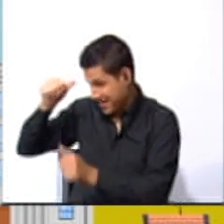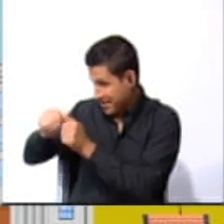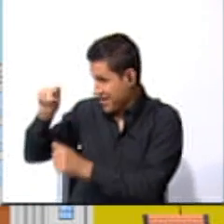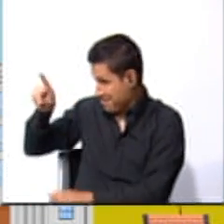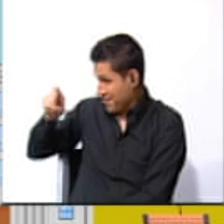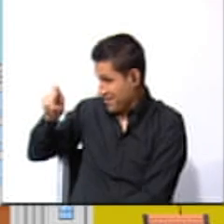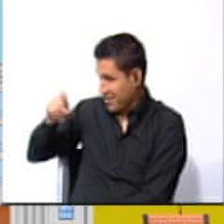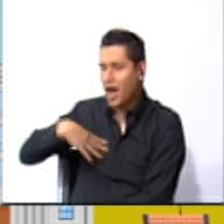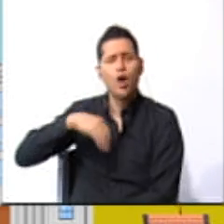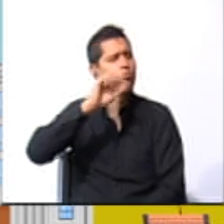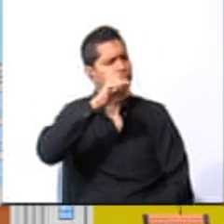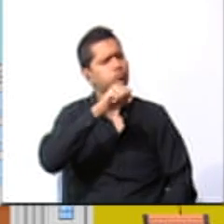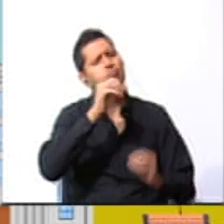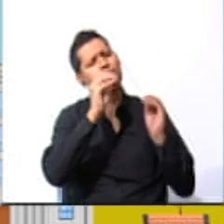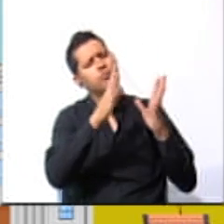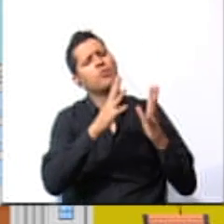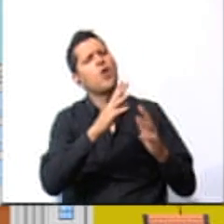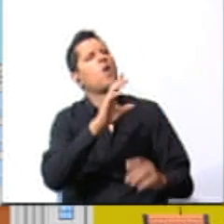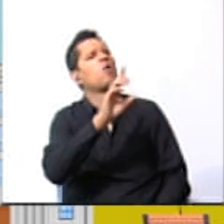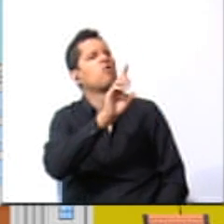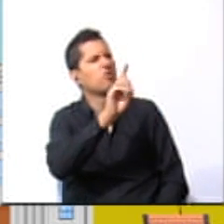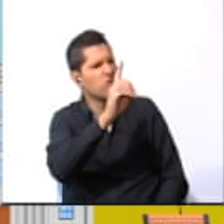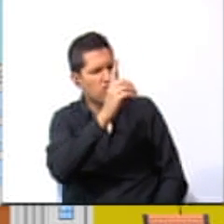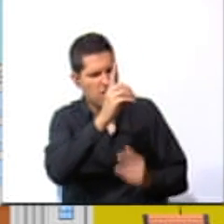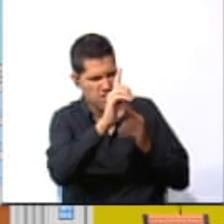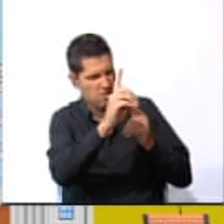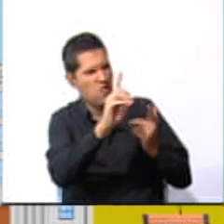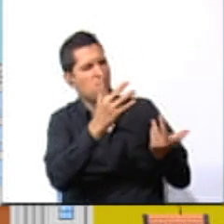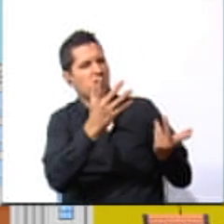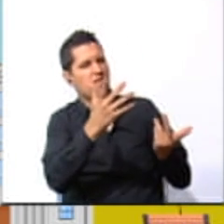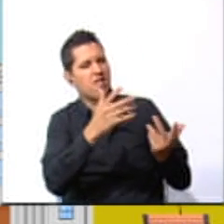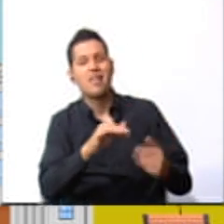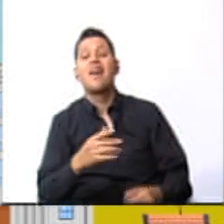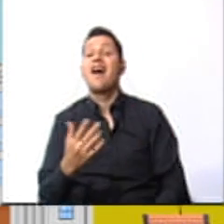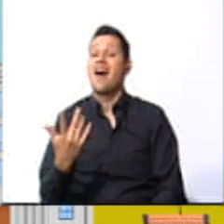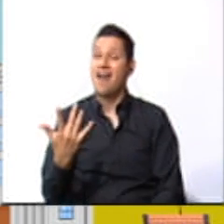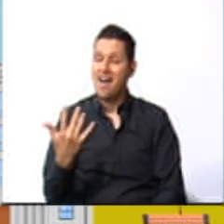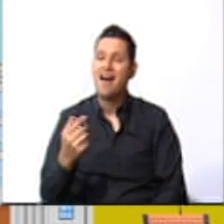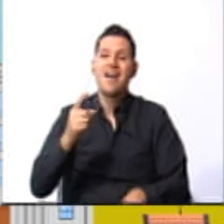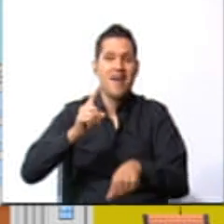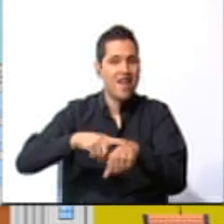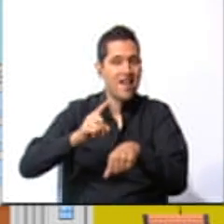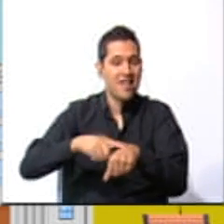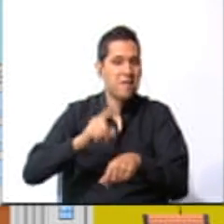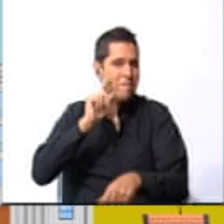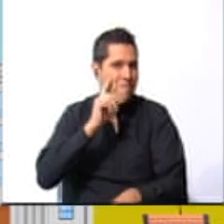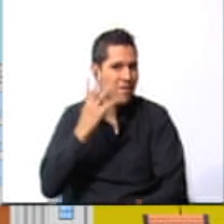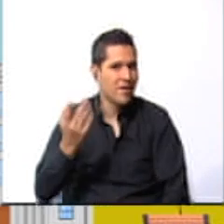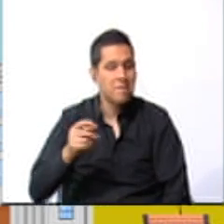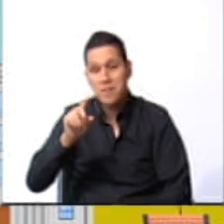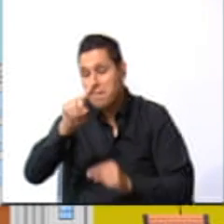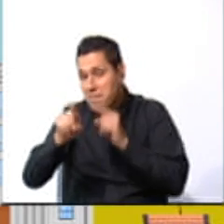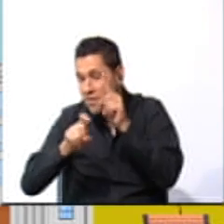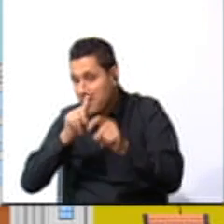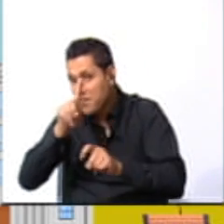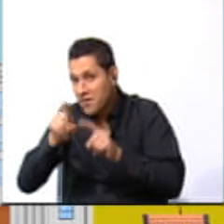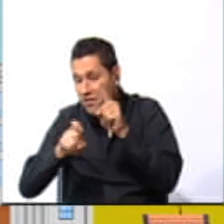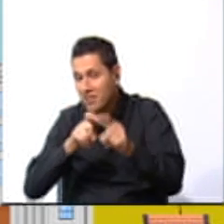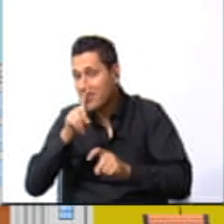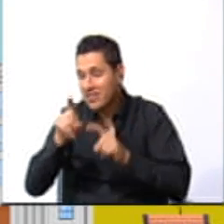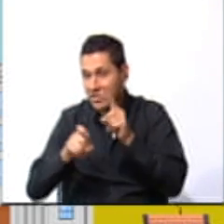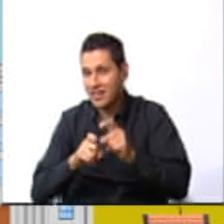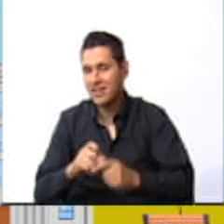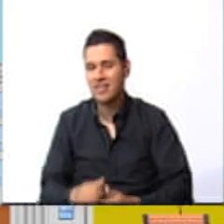Jack? Yes, teacher, where is? Okay, now it's time for you to ask